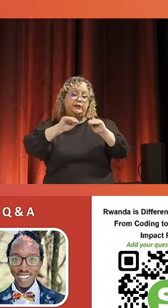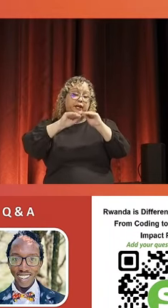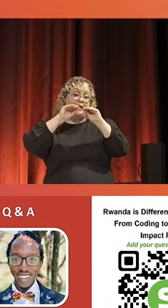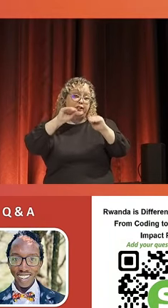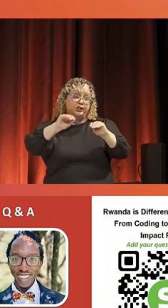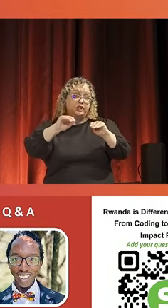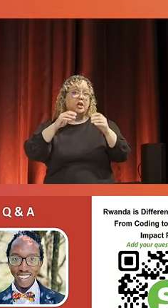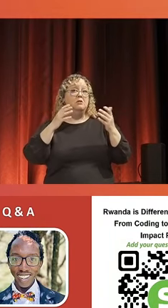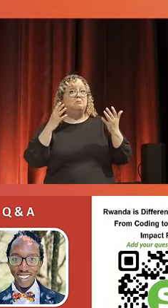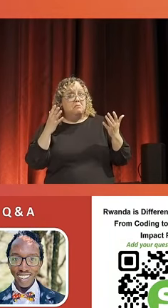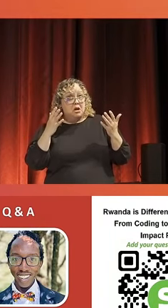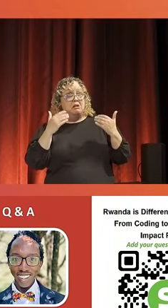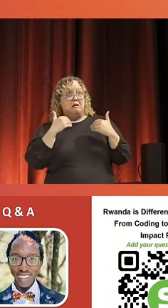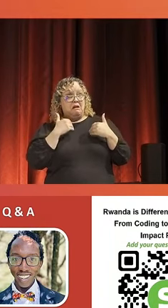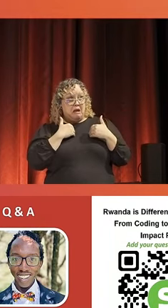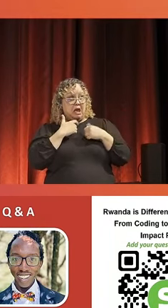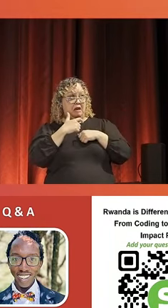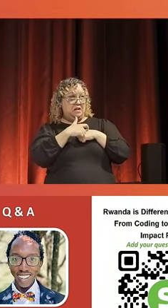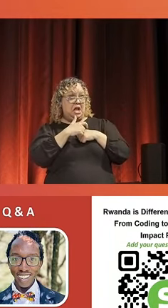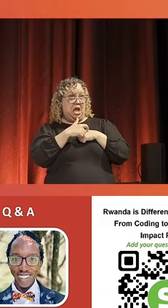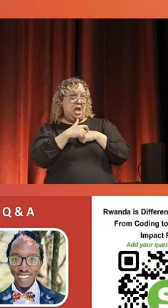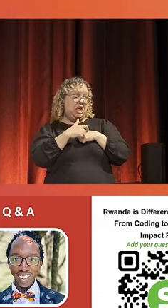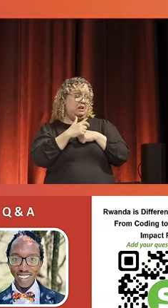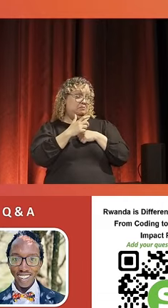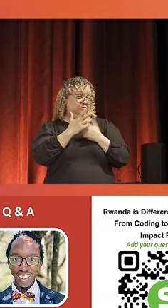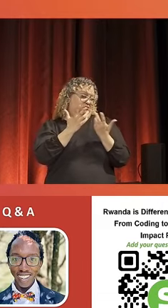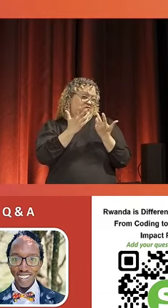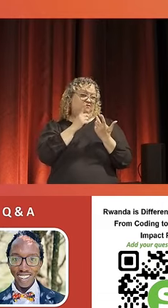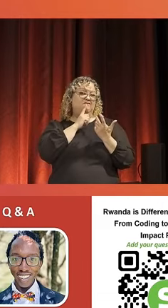time, change is the only thing that is constant.